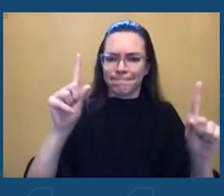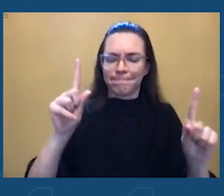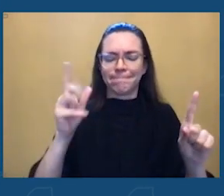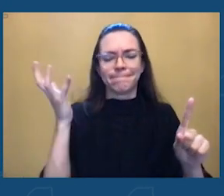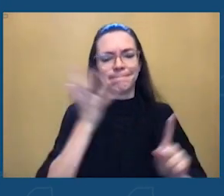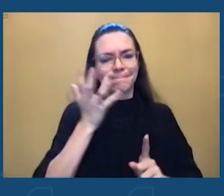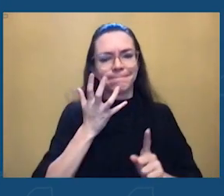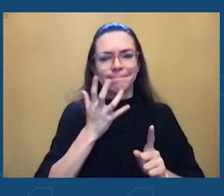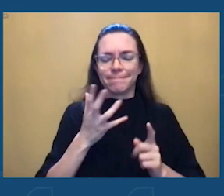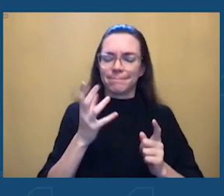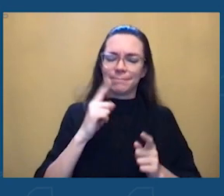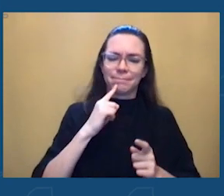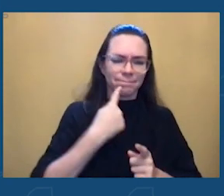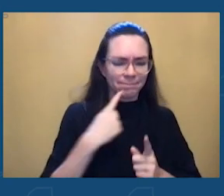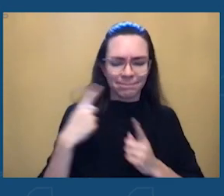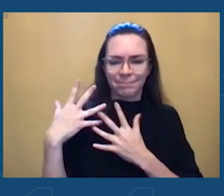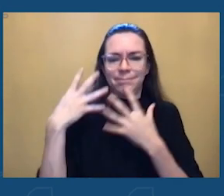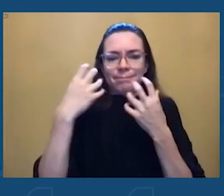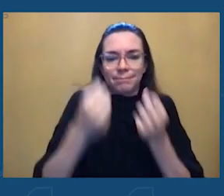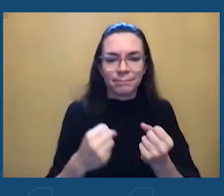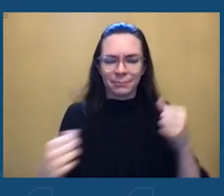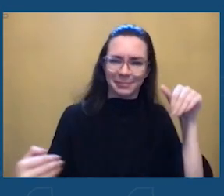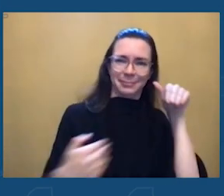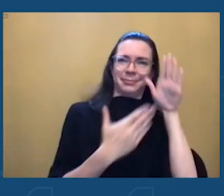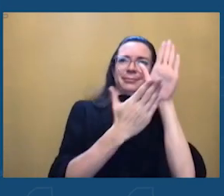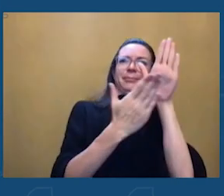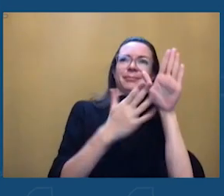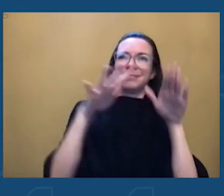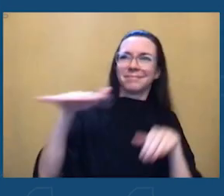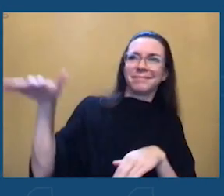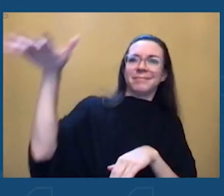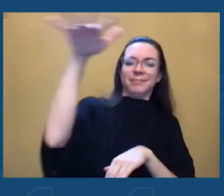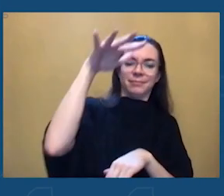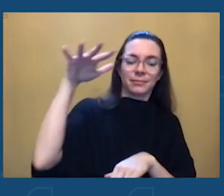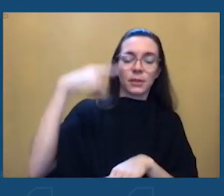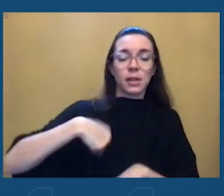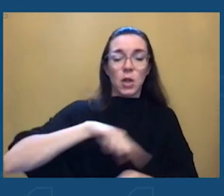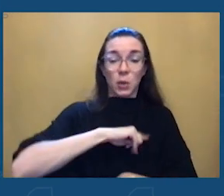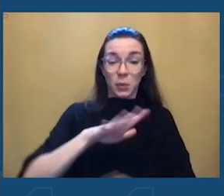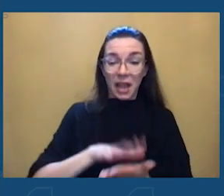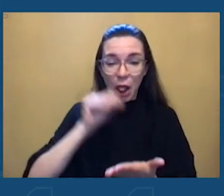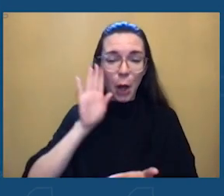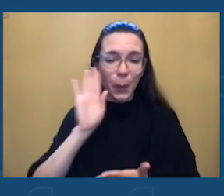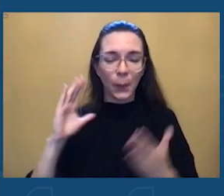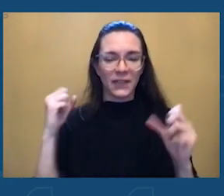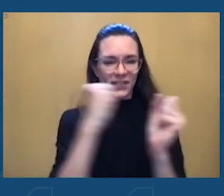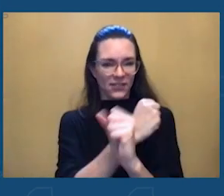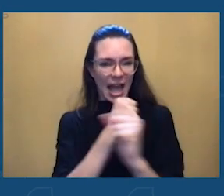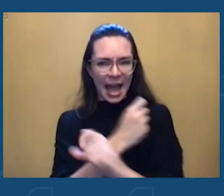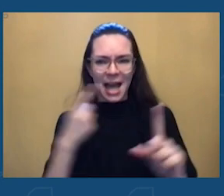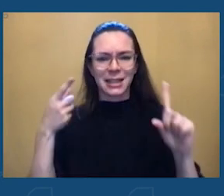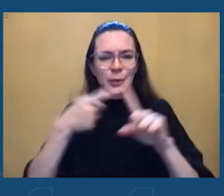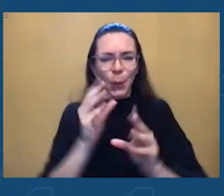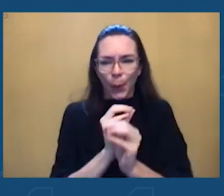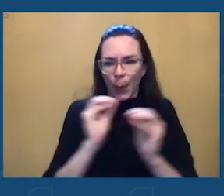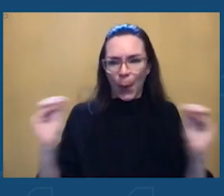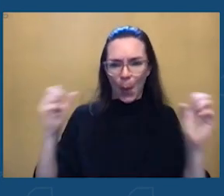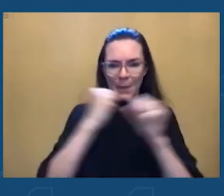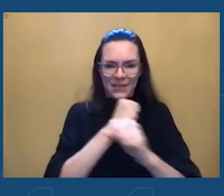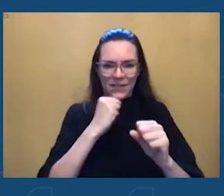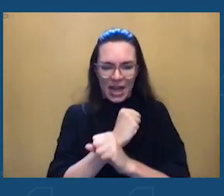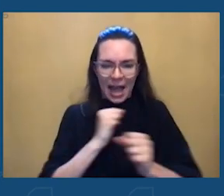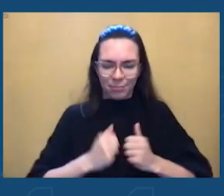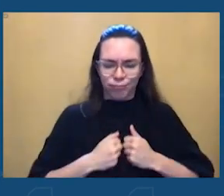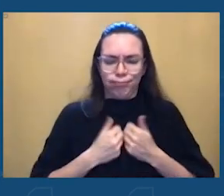in the face of insurmountable odds. We learned we would fight until there is no fight left because we had